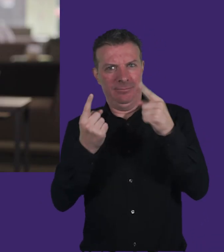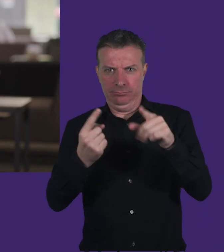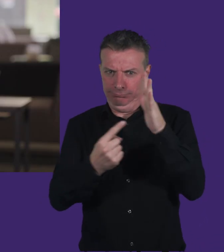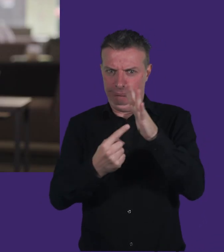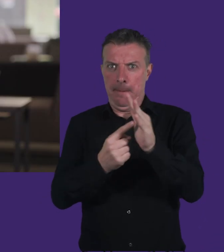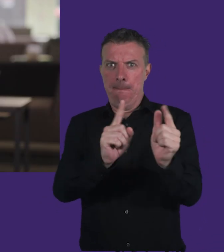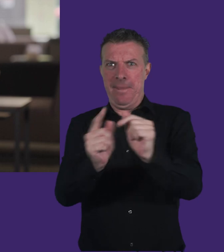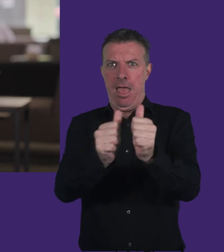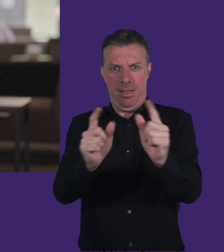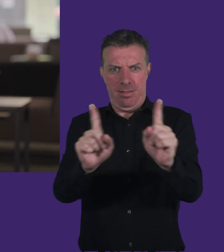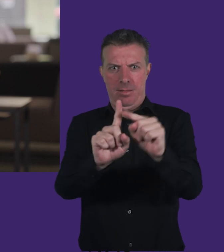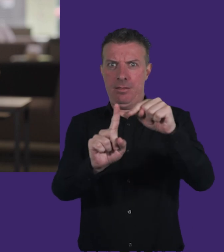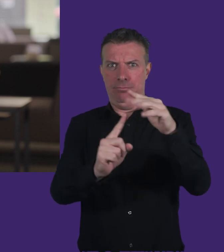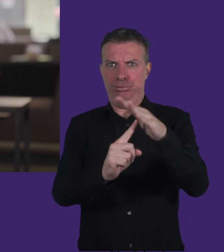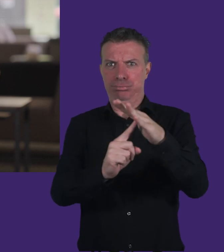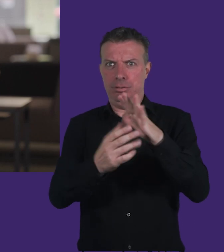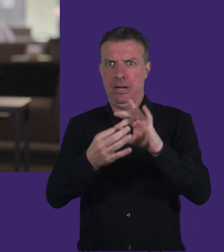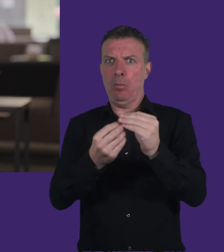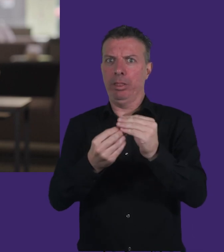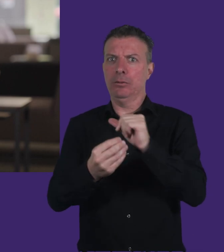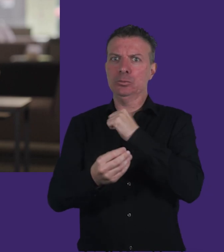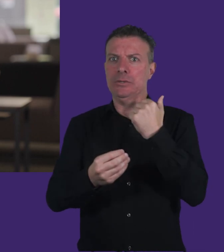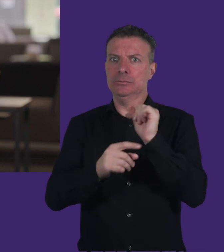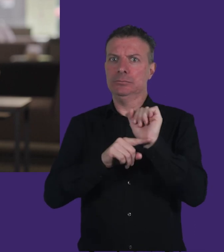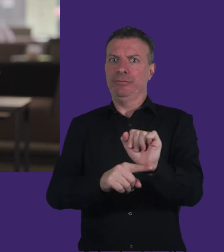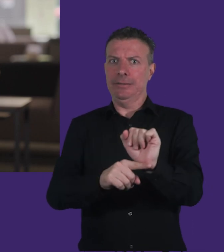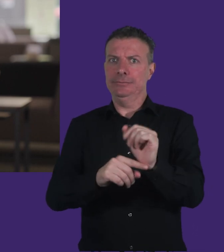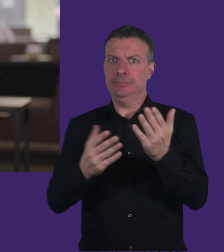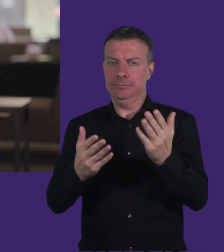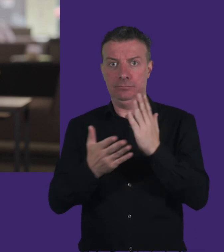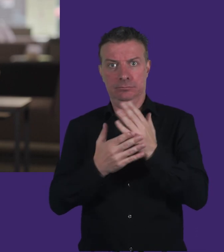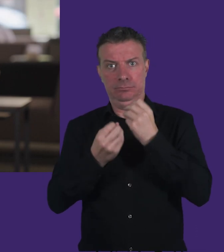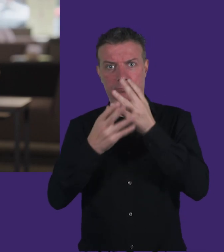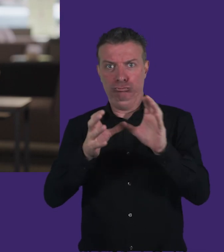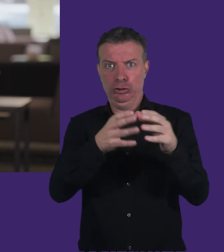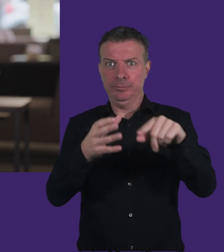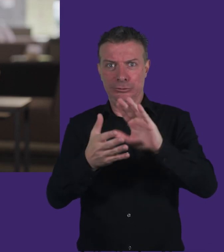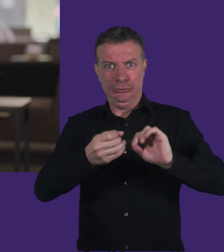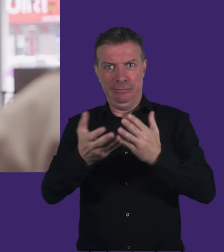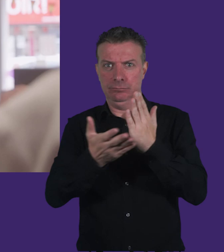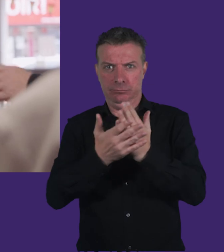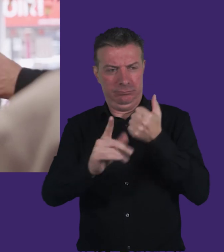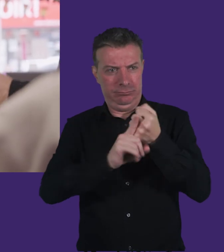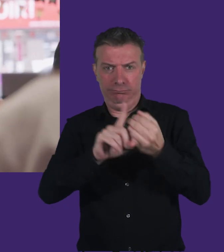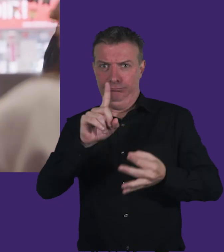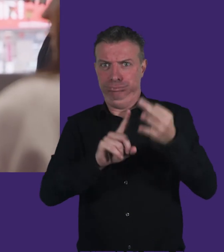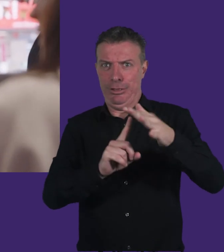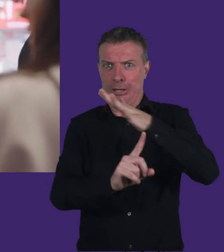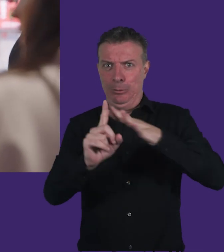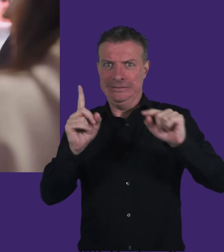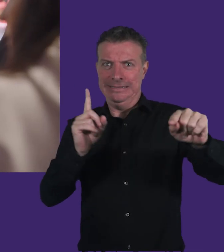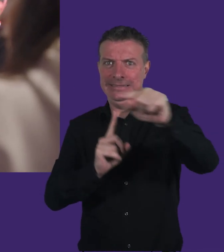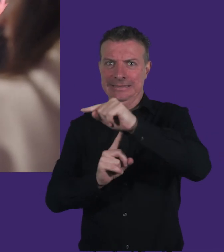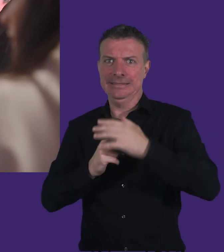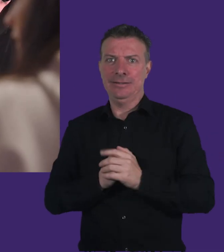profile and understanding of the crucial role peer support plays within suicide prevention. So we've got these amazing groups and services that have an impact in